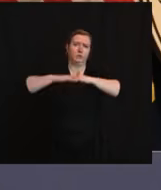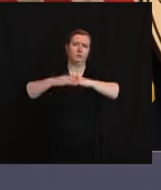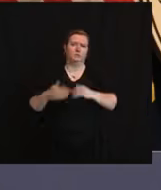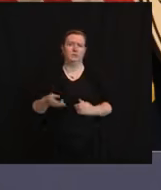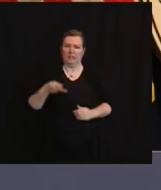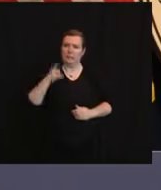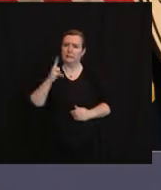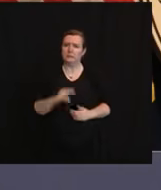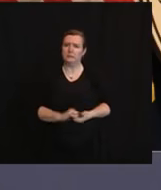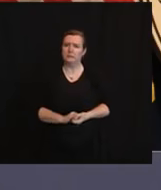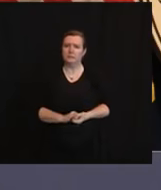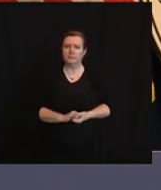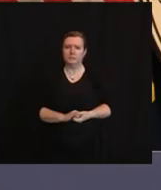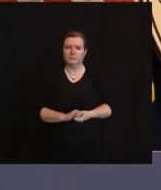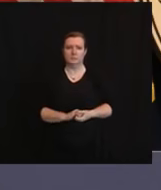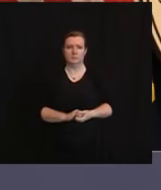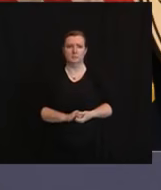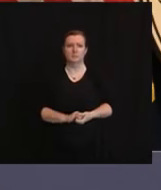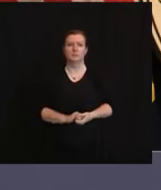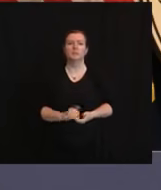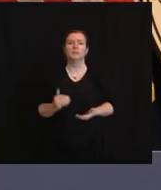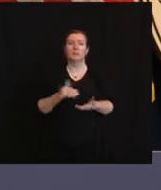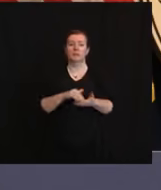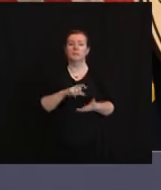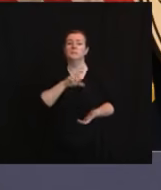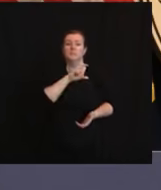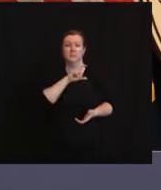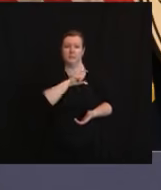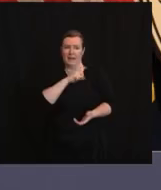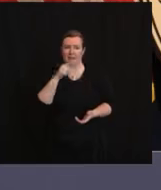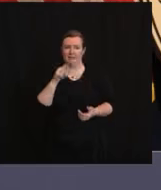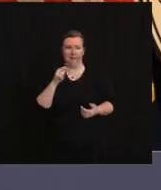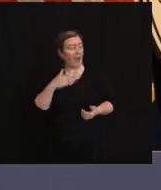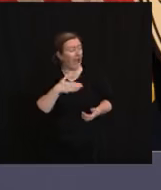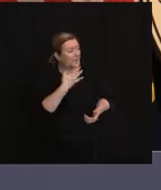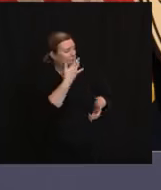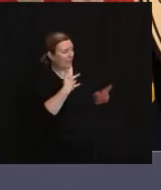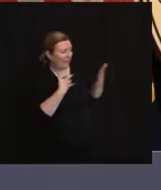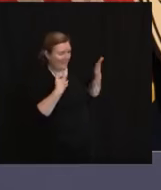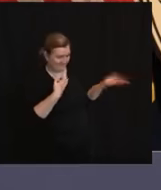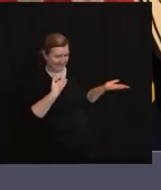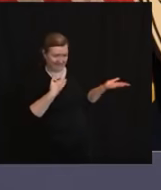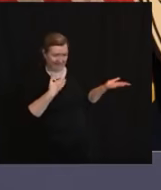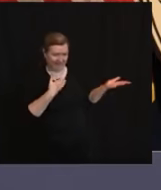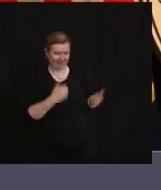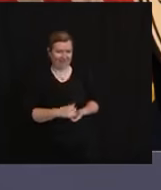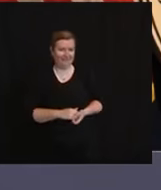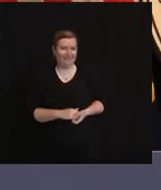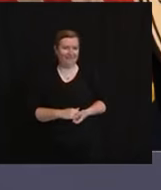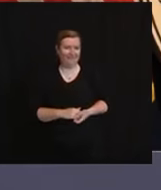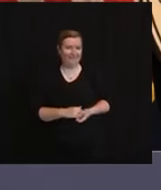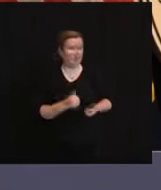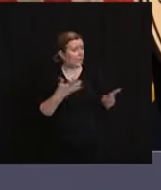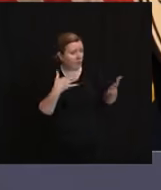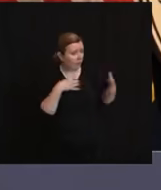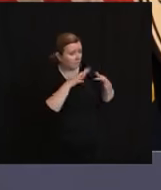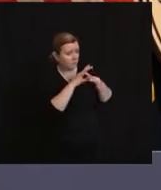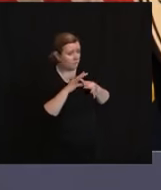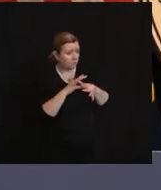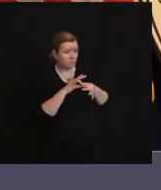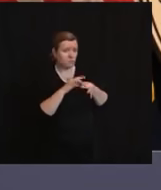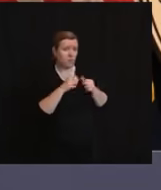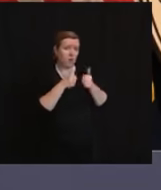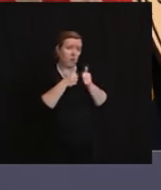Yeah. We hope you get a minute to celebrate in some form with Linda and the family. Anything you got on compliance, PPE,